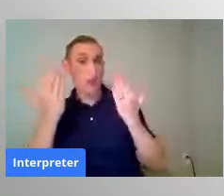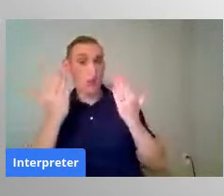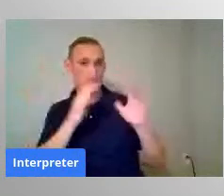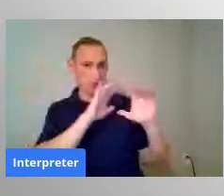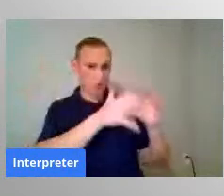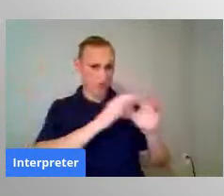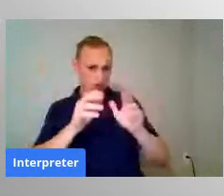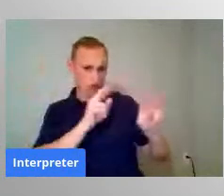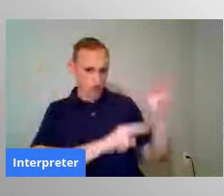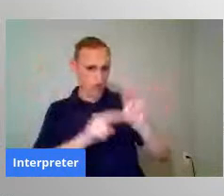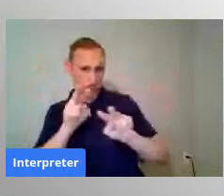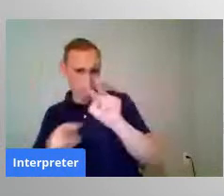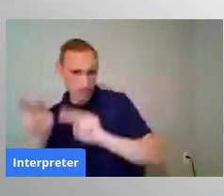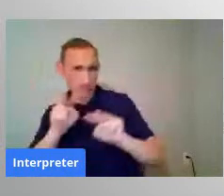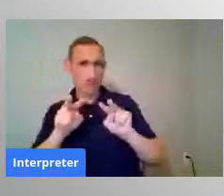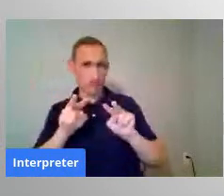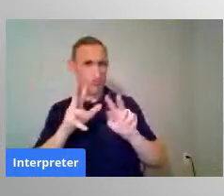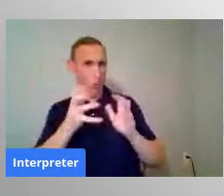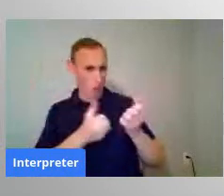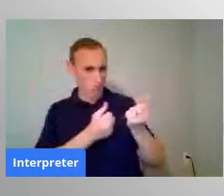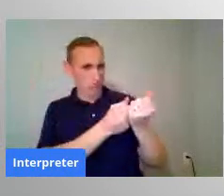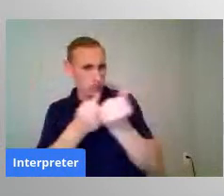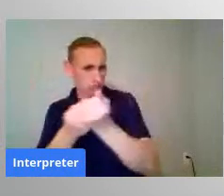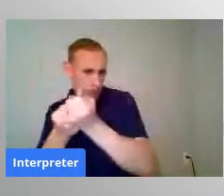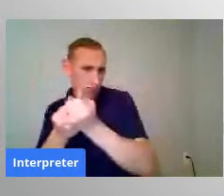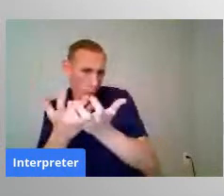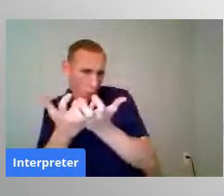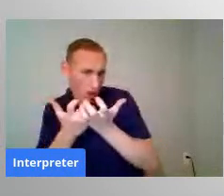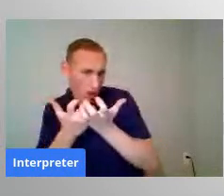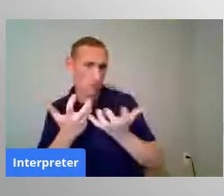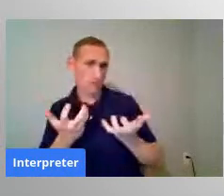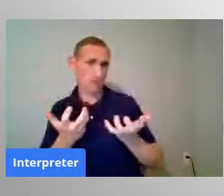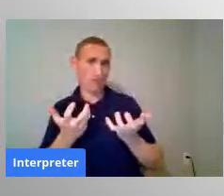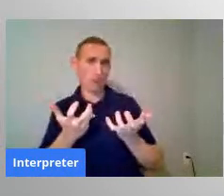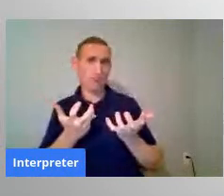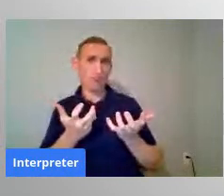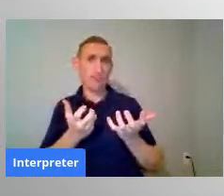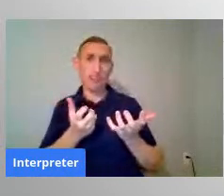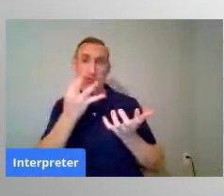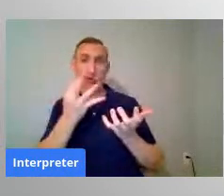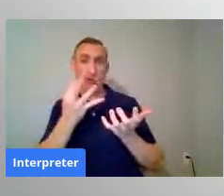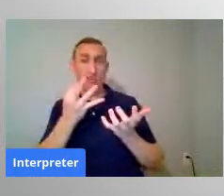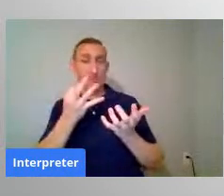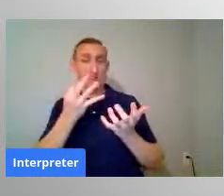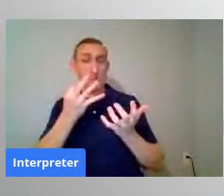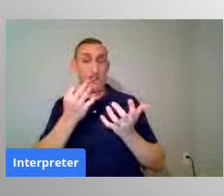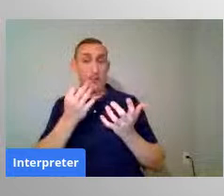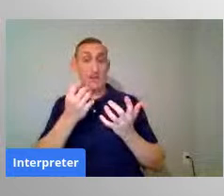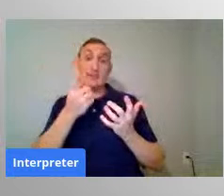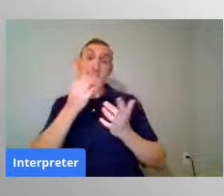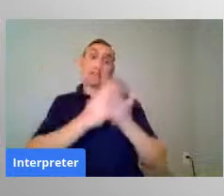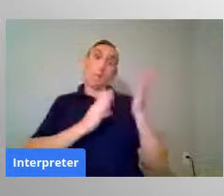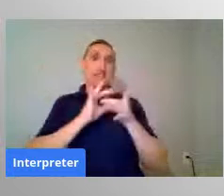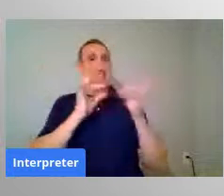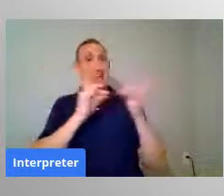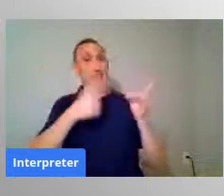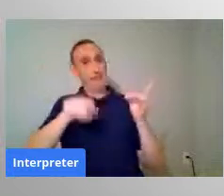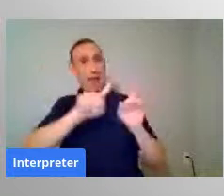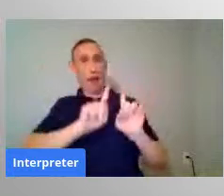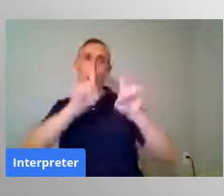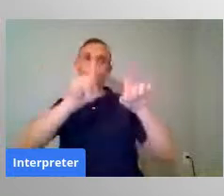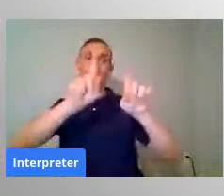everyone's perspective. You can say, well, why can they go shoot a basketball, but my kid can't come to